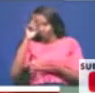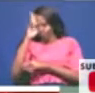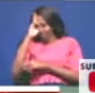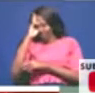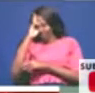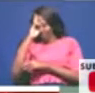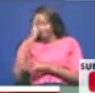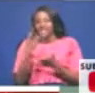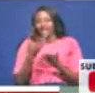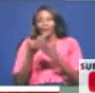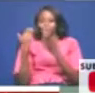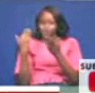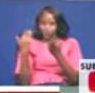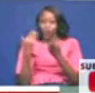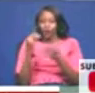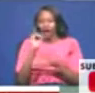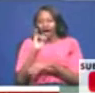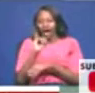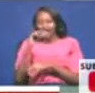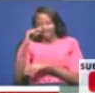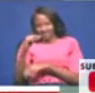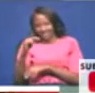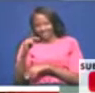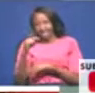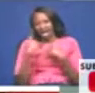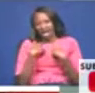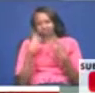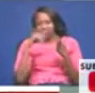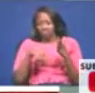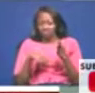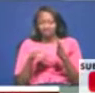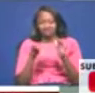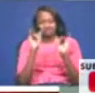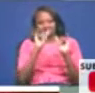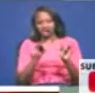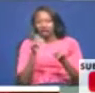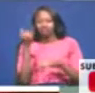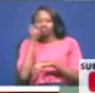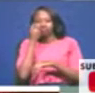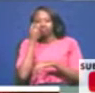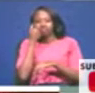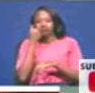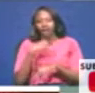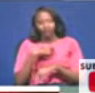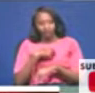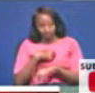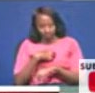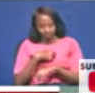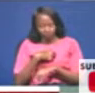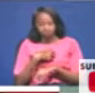former IG Hilary Mutyambai has proceeded on terminal leave. The president also said that he has received and accepted